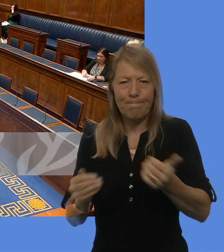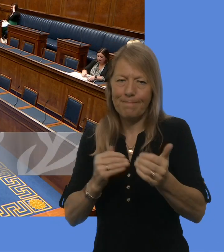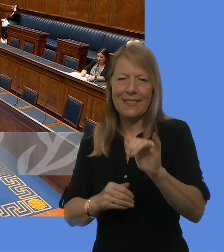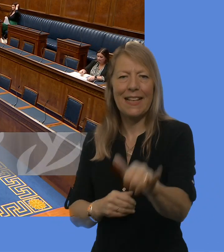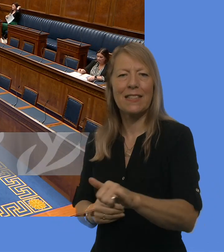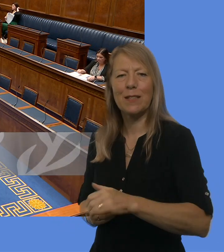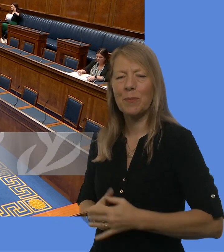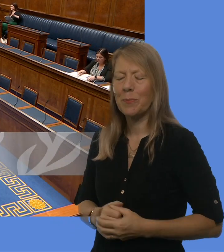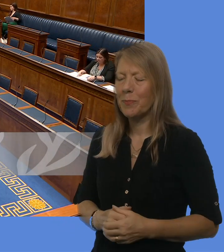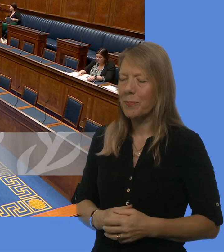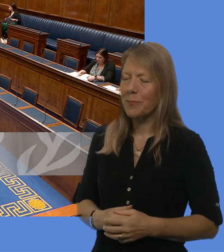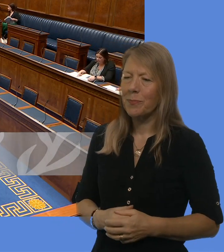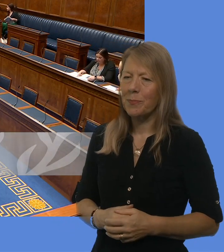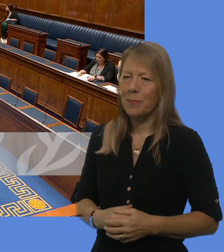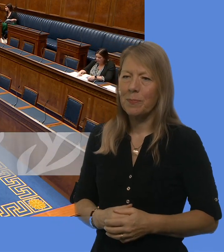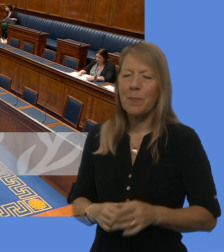Question number 8. Minister.